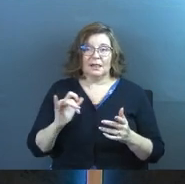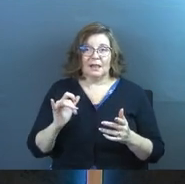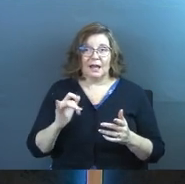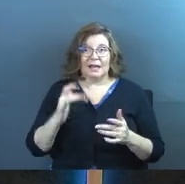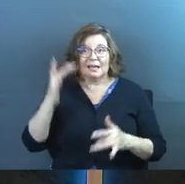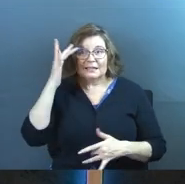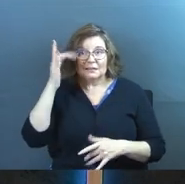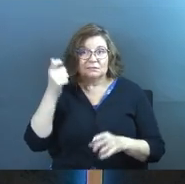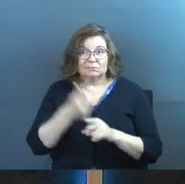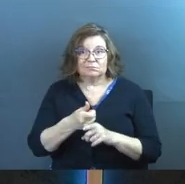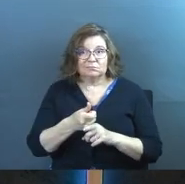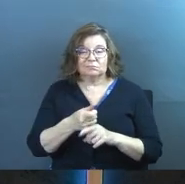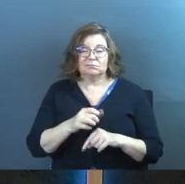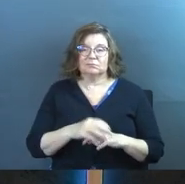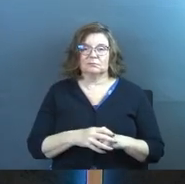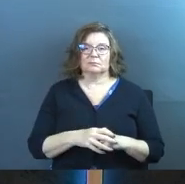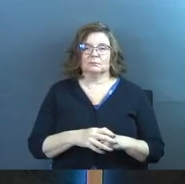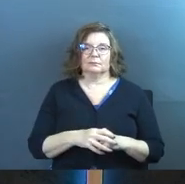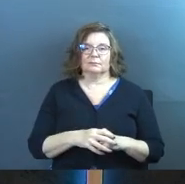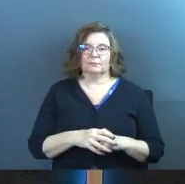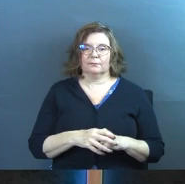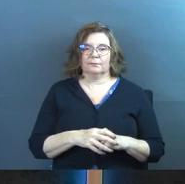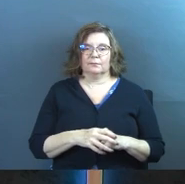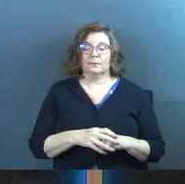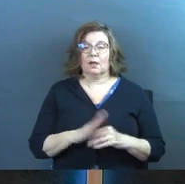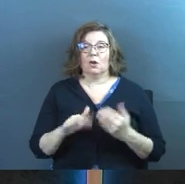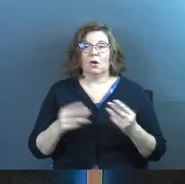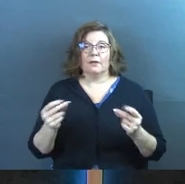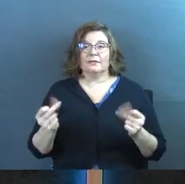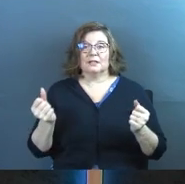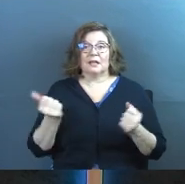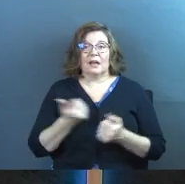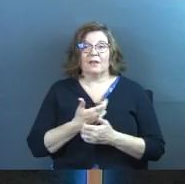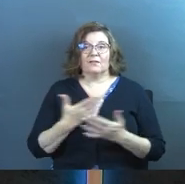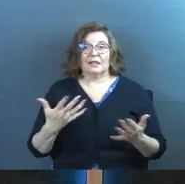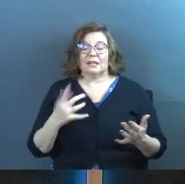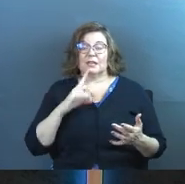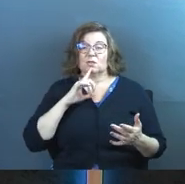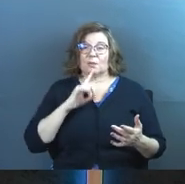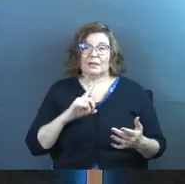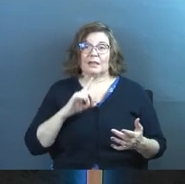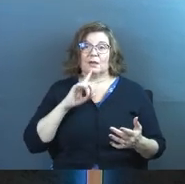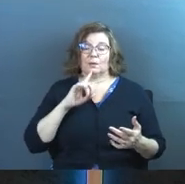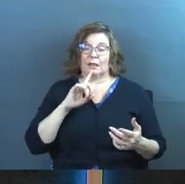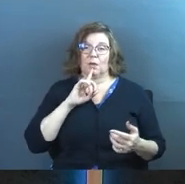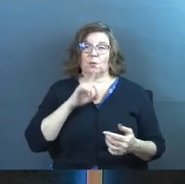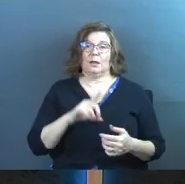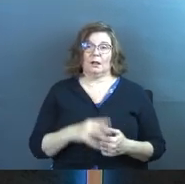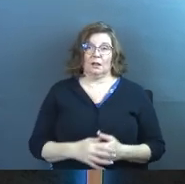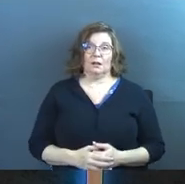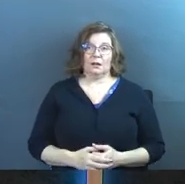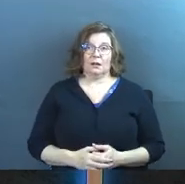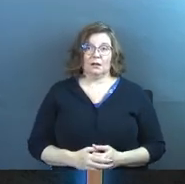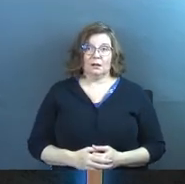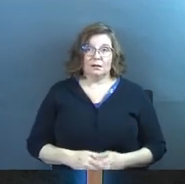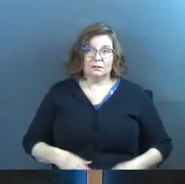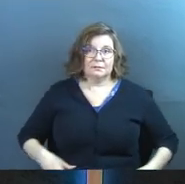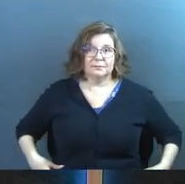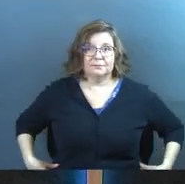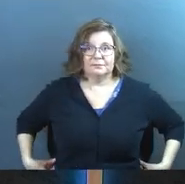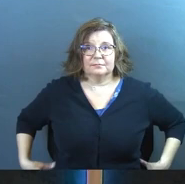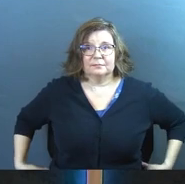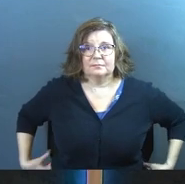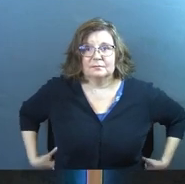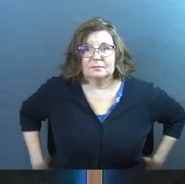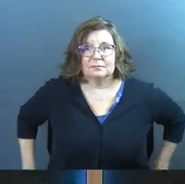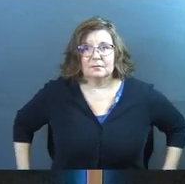like a sickness comes in. And all of a sudden, everything gets really real. I'm a pastor, and for a